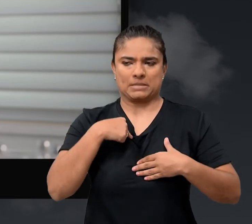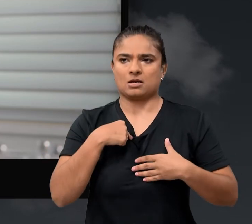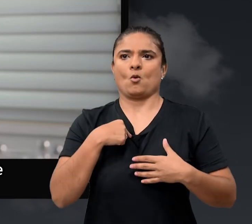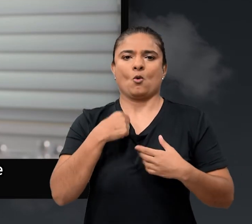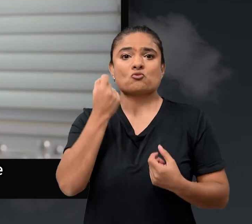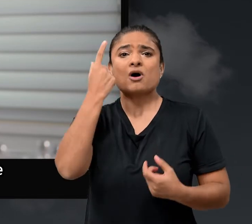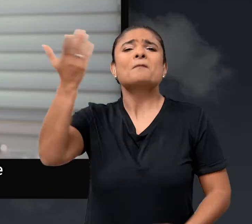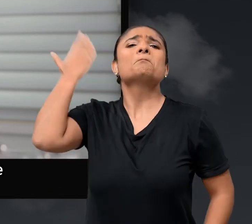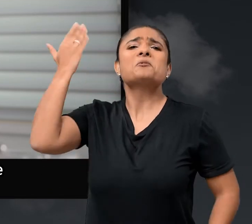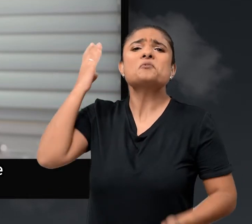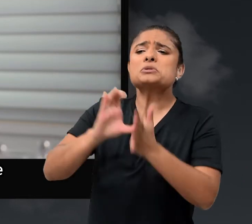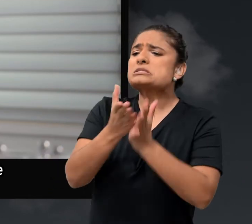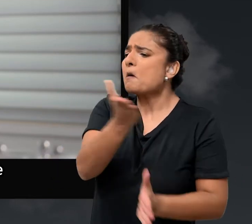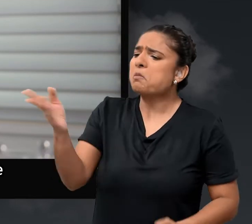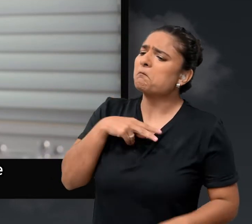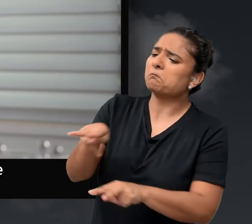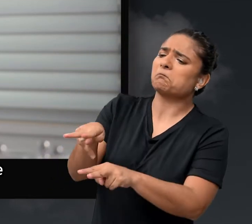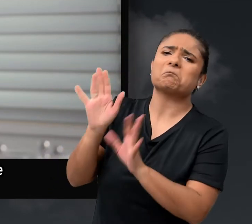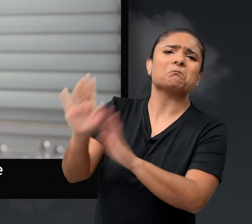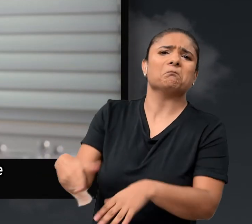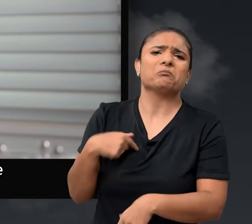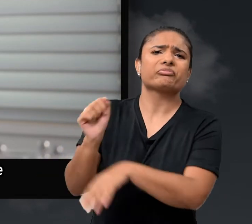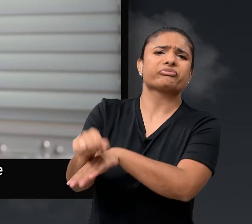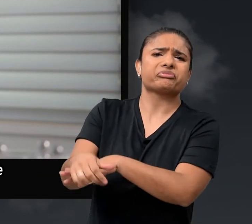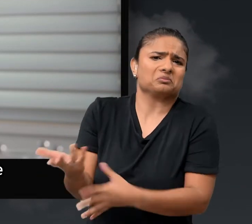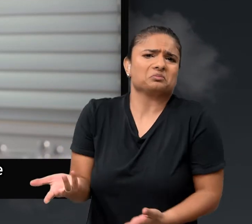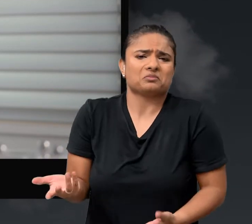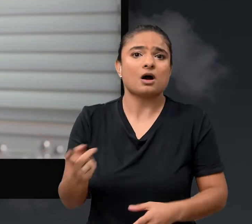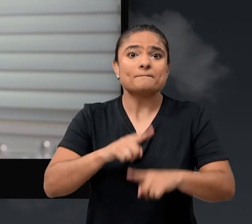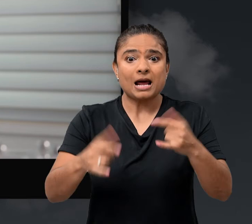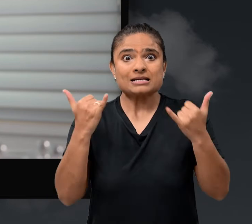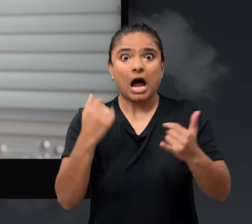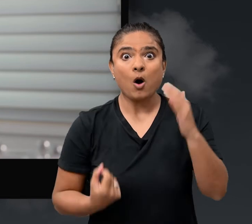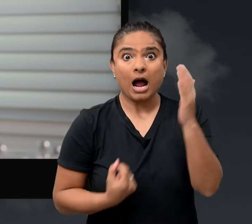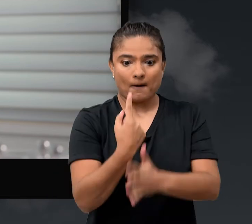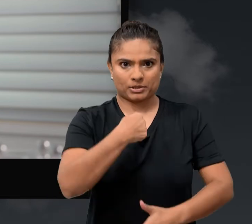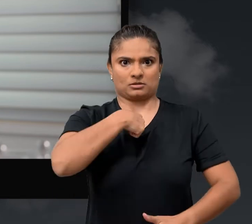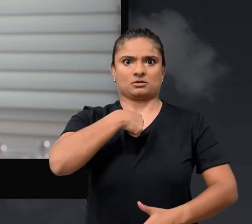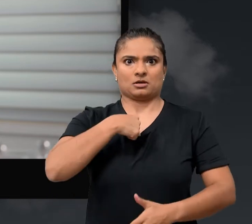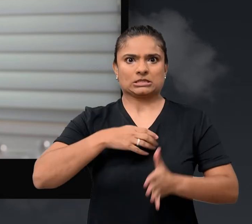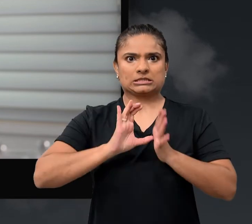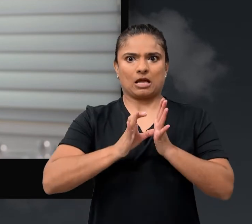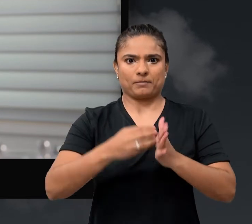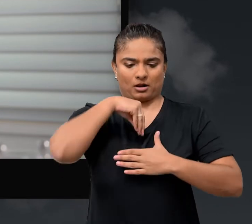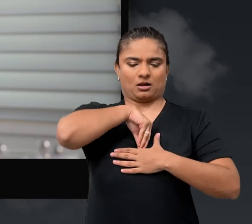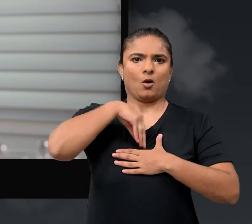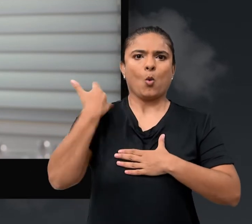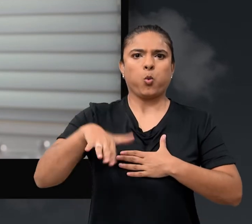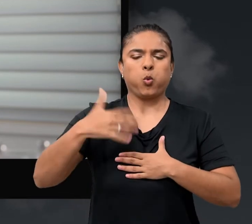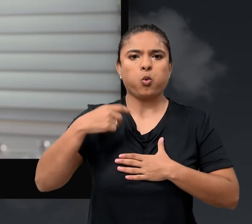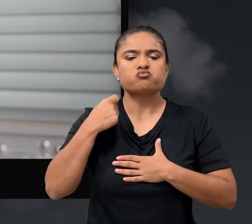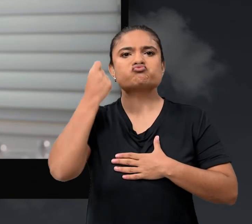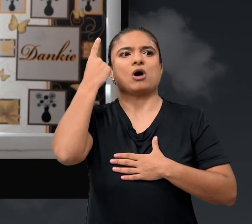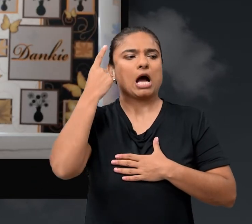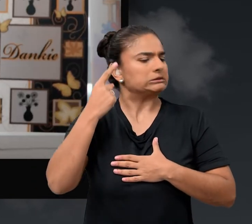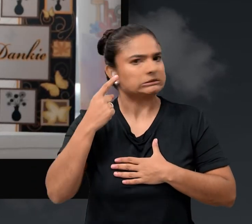my eyes. I think before that it would have been very easy for me to say that, this is not, why